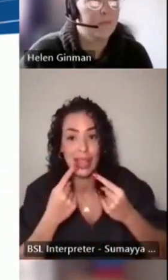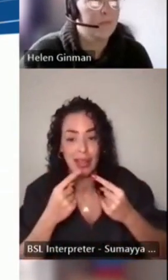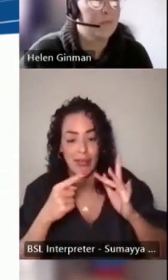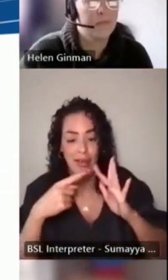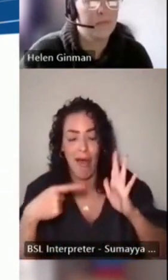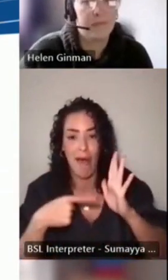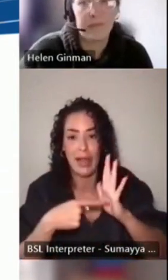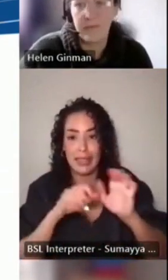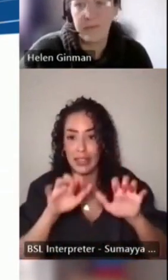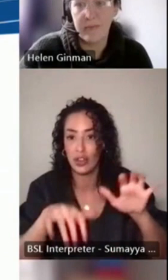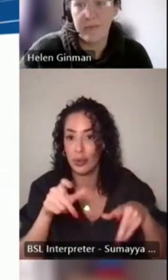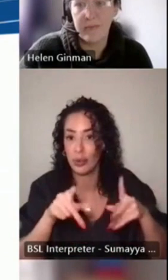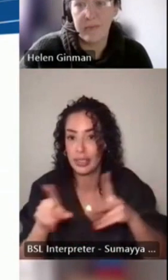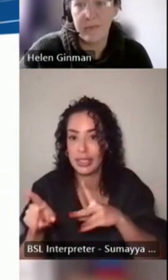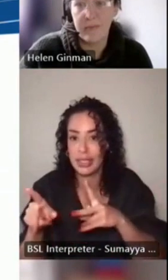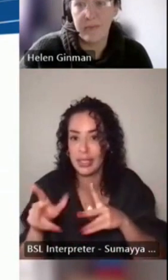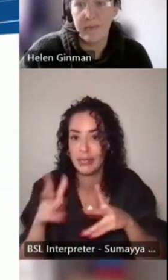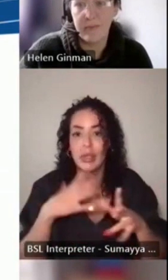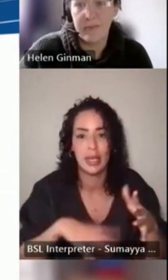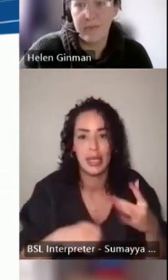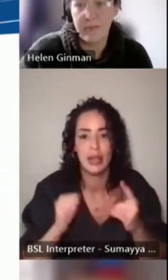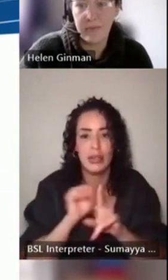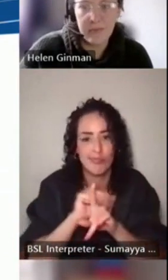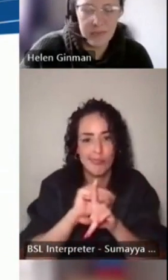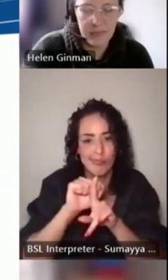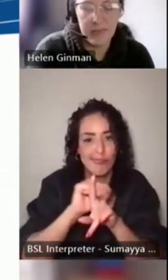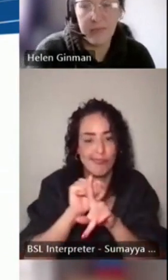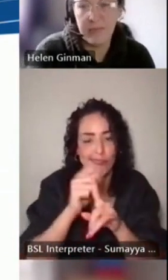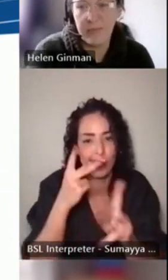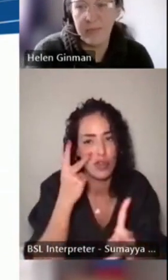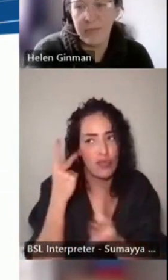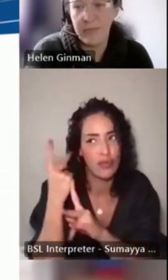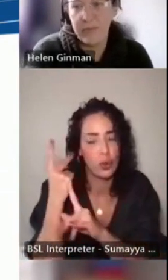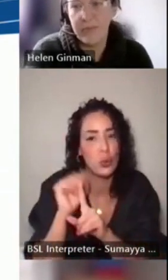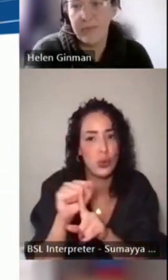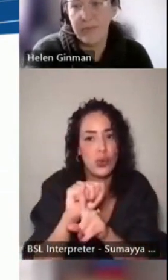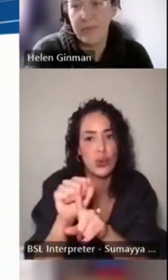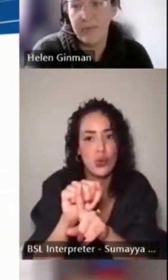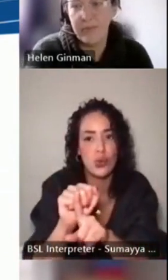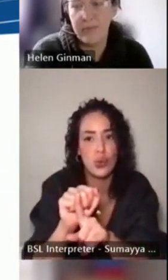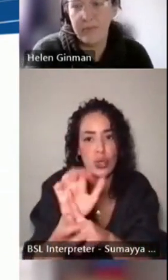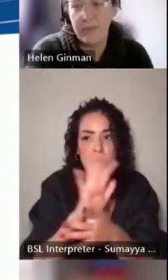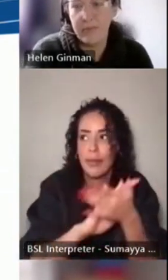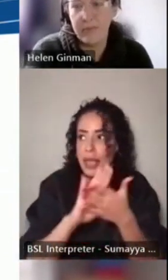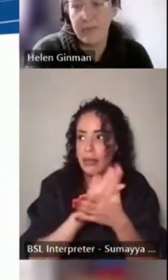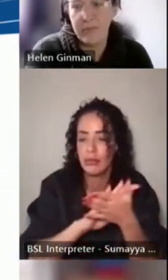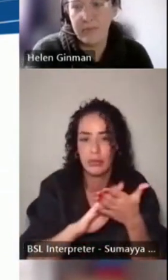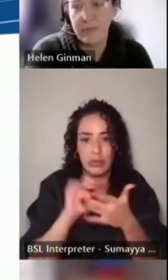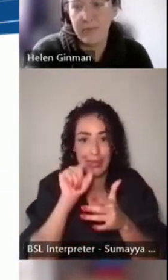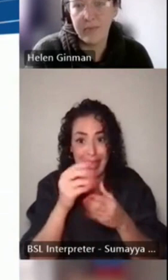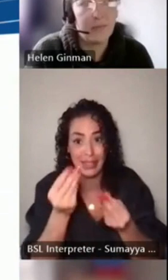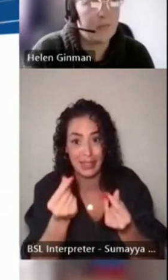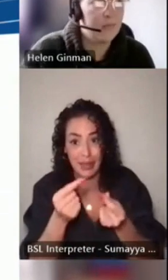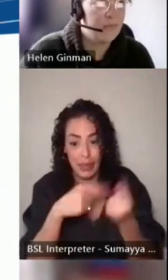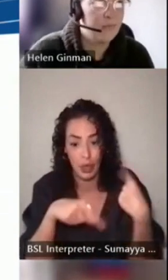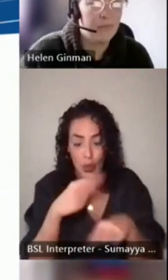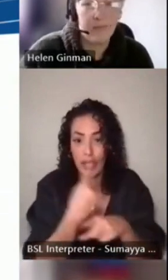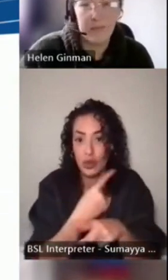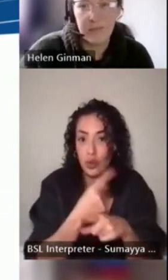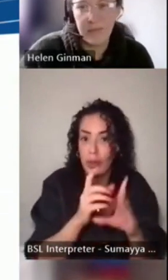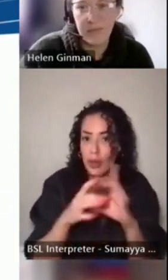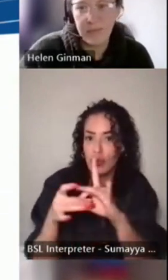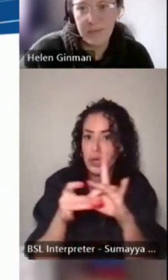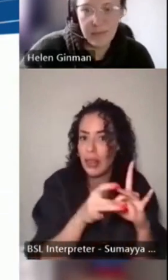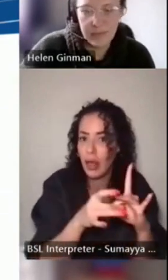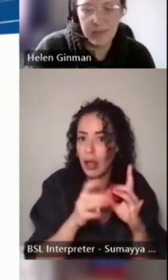IT systems need reviewing. So is that something that we can now talk about together, removing kind of all the